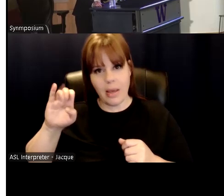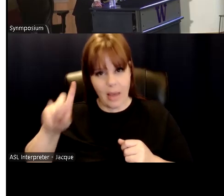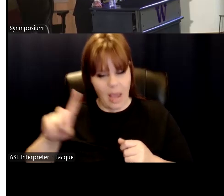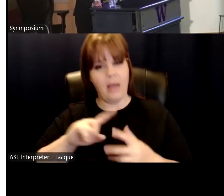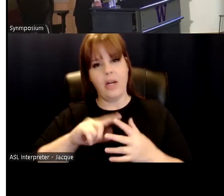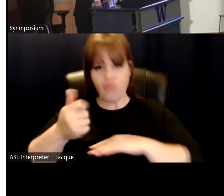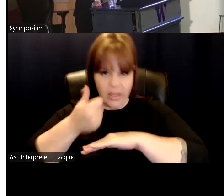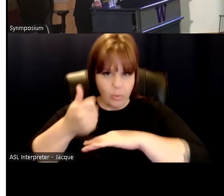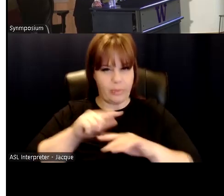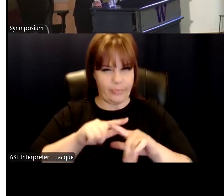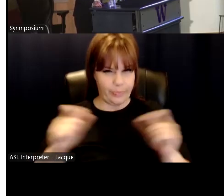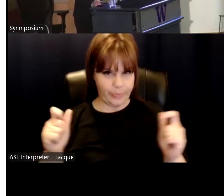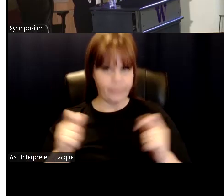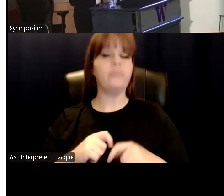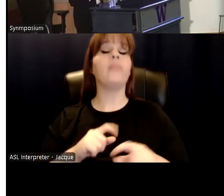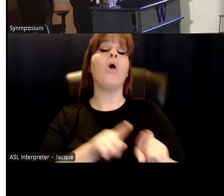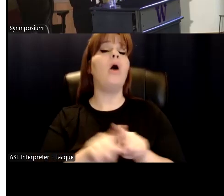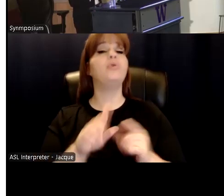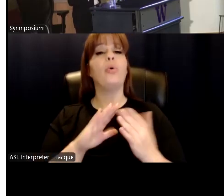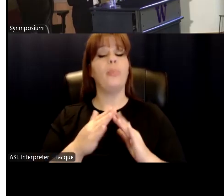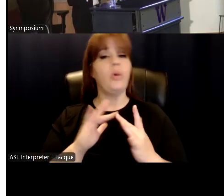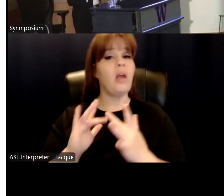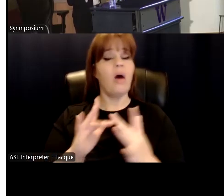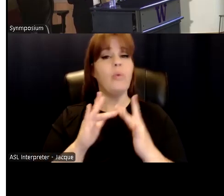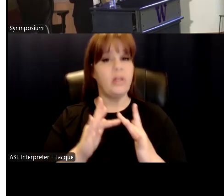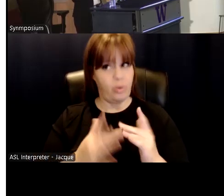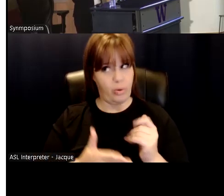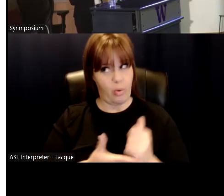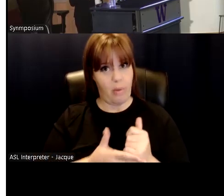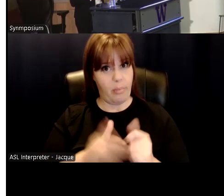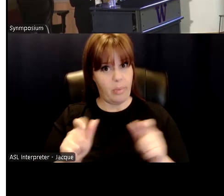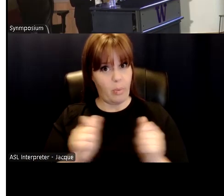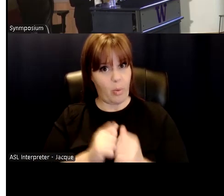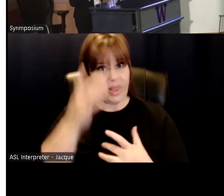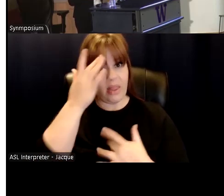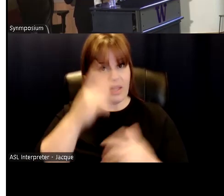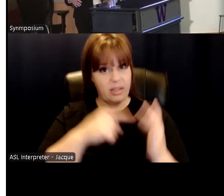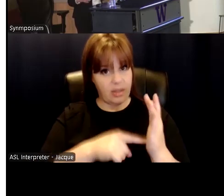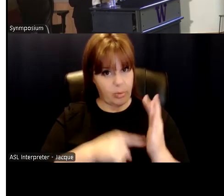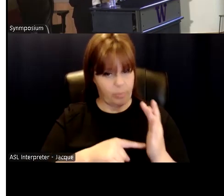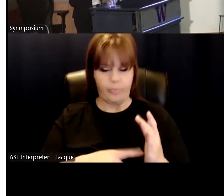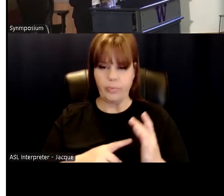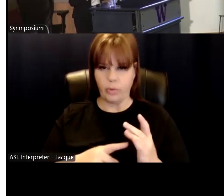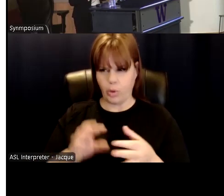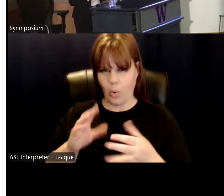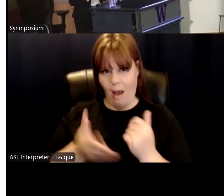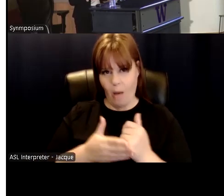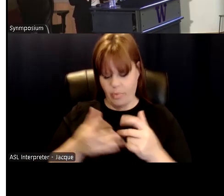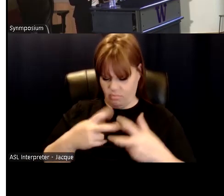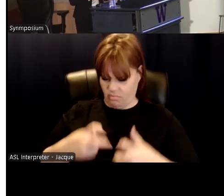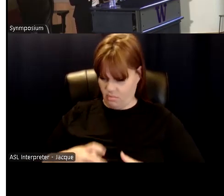Also, community outreach to help those individuals that have these symptoms that need to associate it with long COVID so they can then get into care.